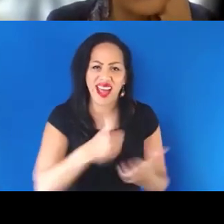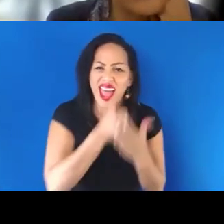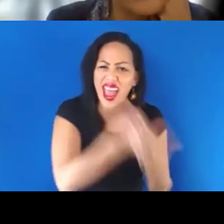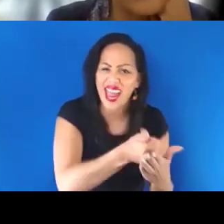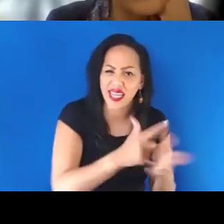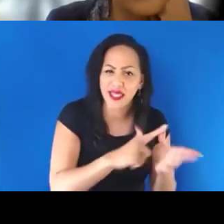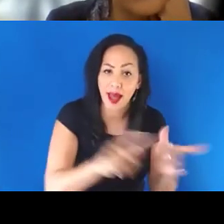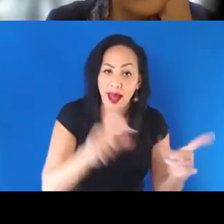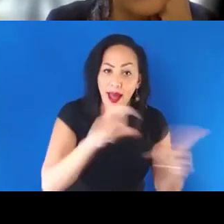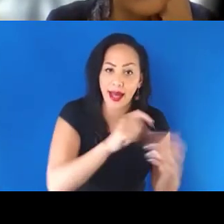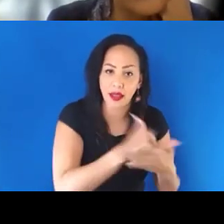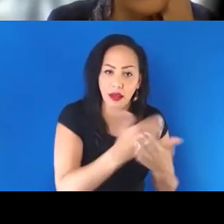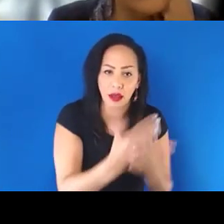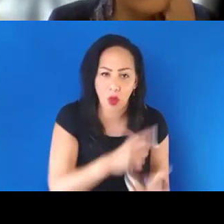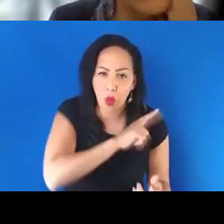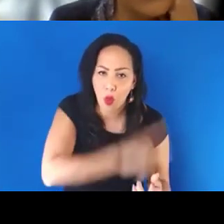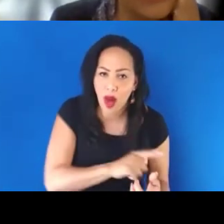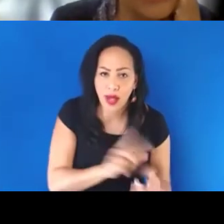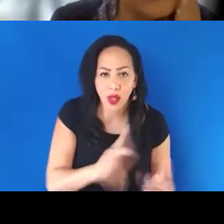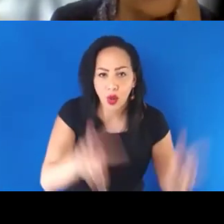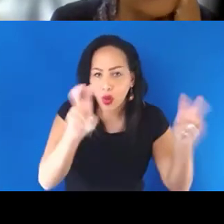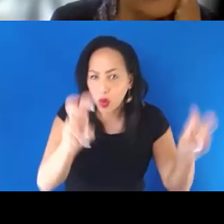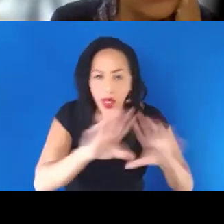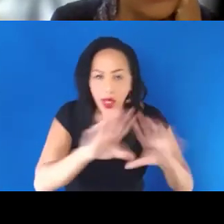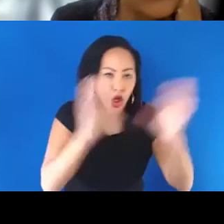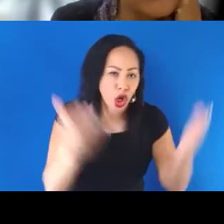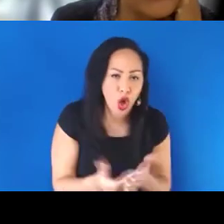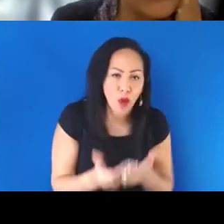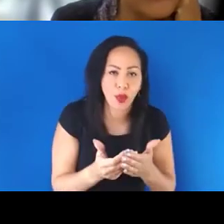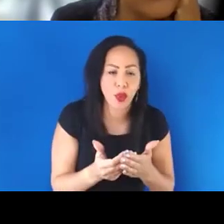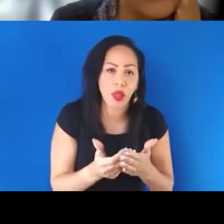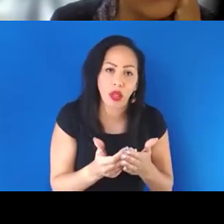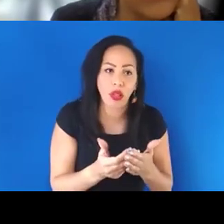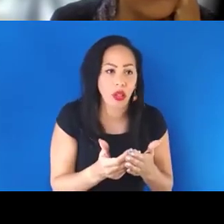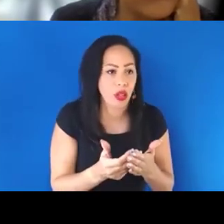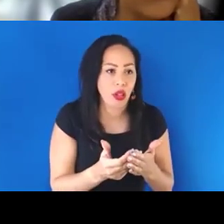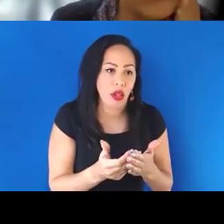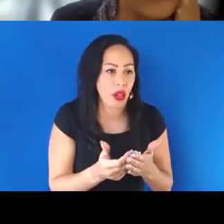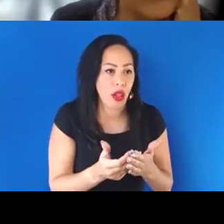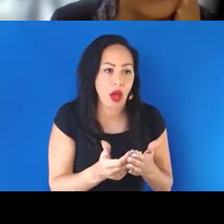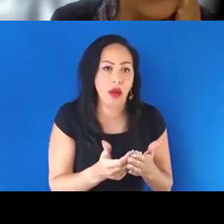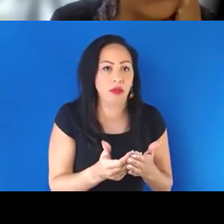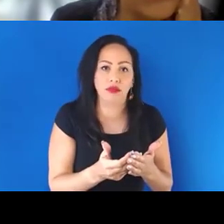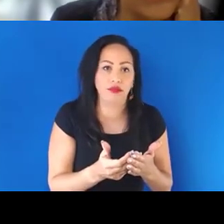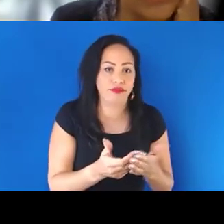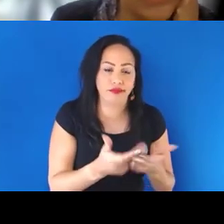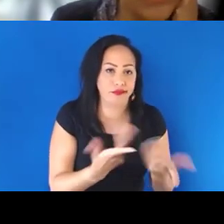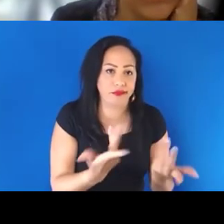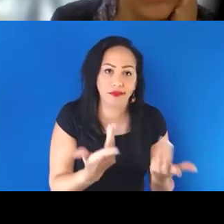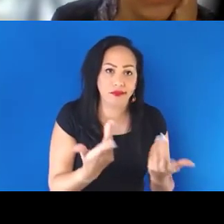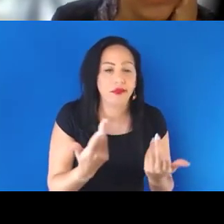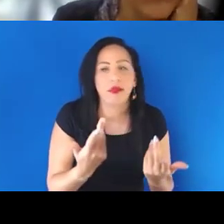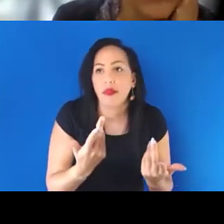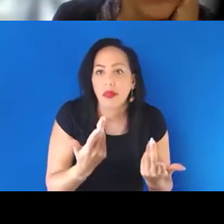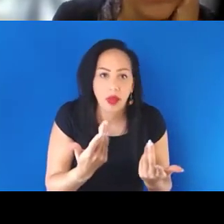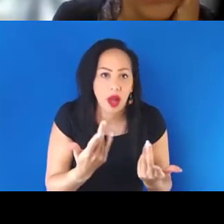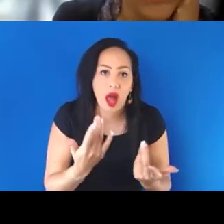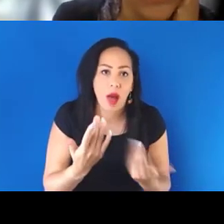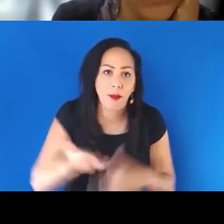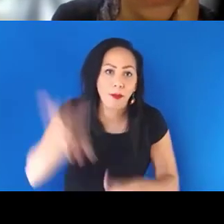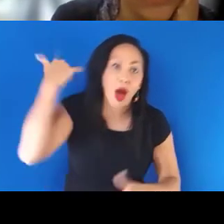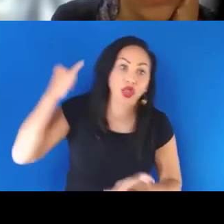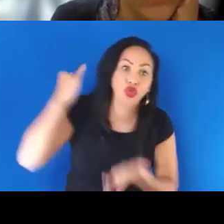or global reparations or, you know, equalization fund? So such that we're speaking to